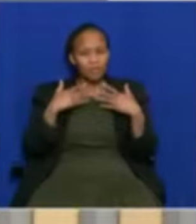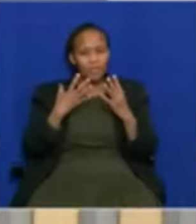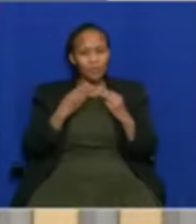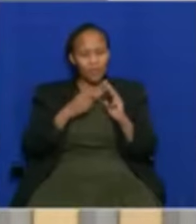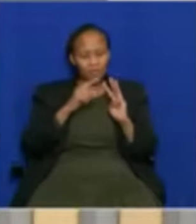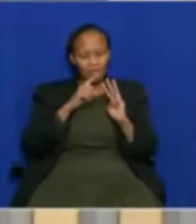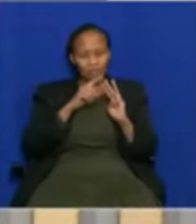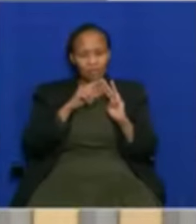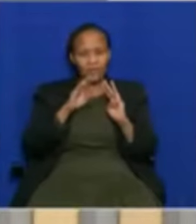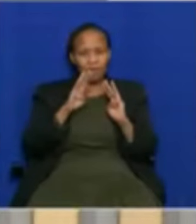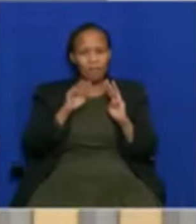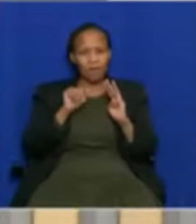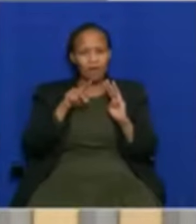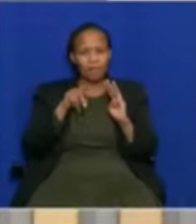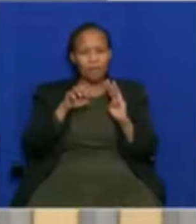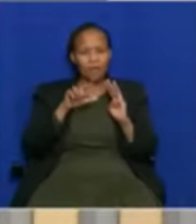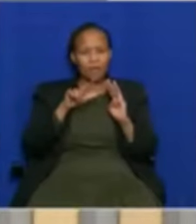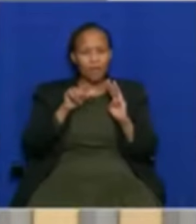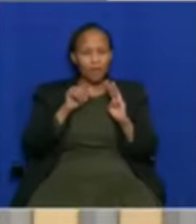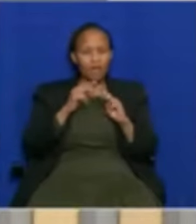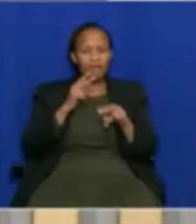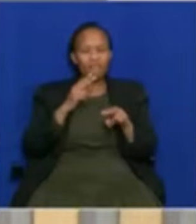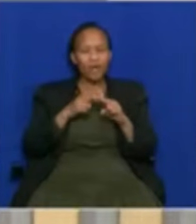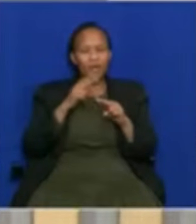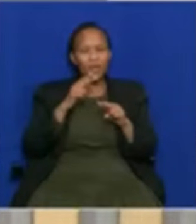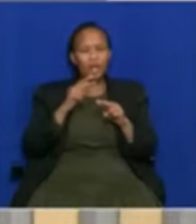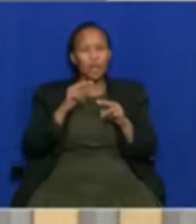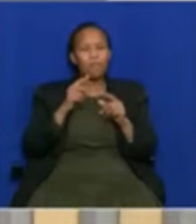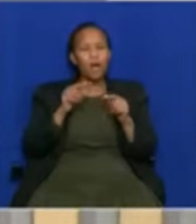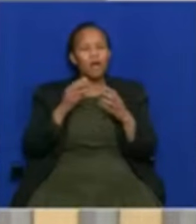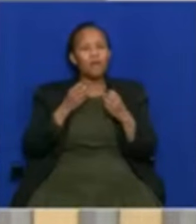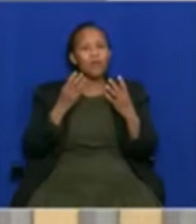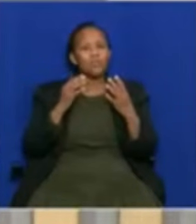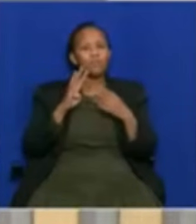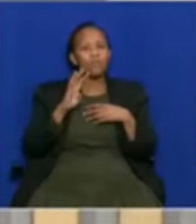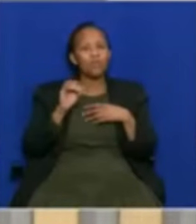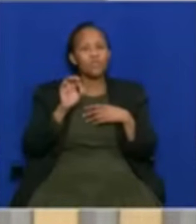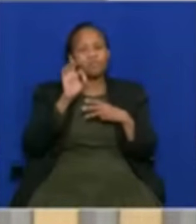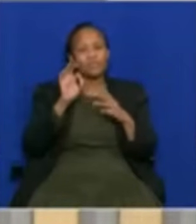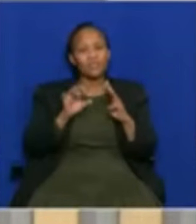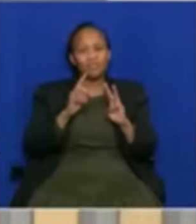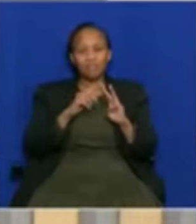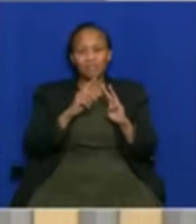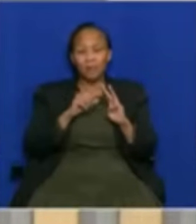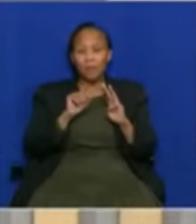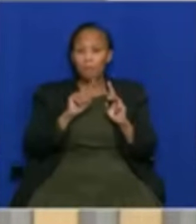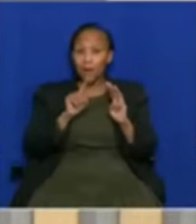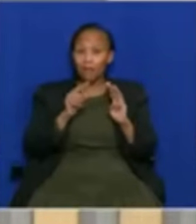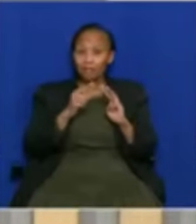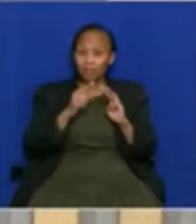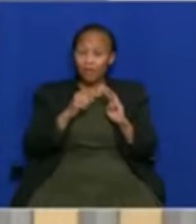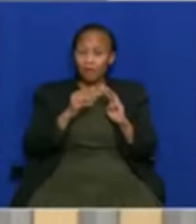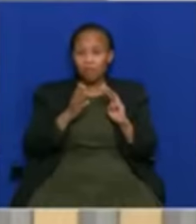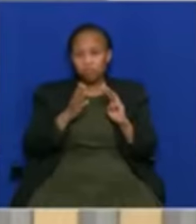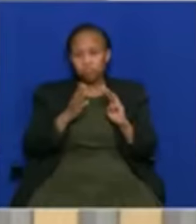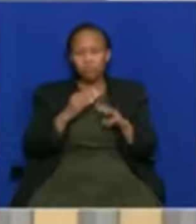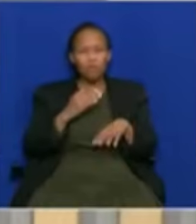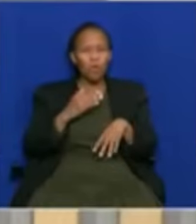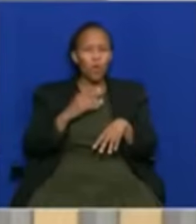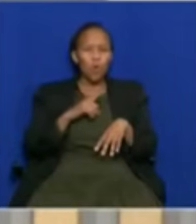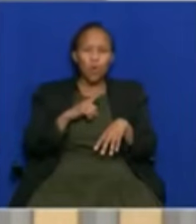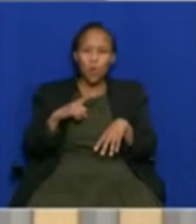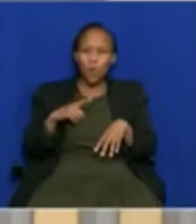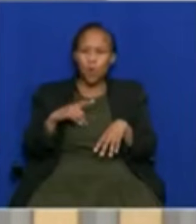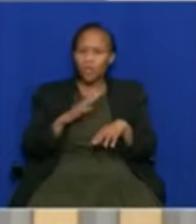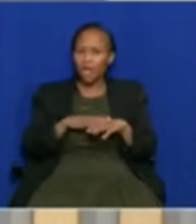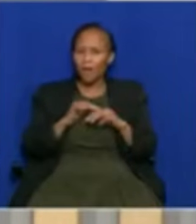of Bapela was 40%. Bapela has been there for a considerable amount of time, acted in the post, and up